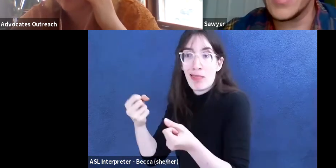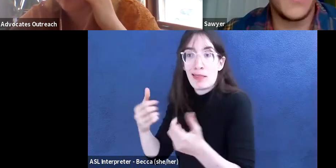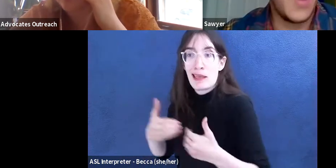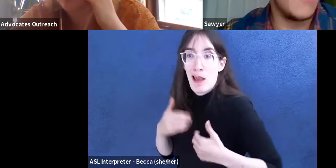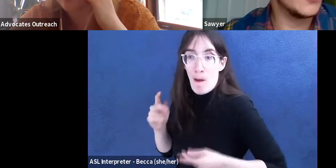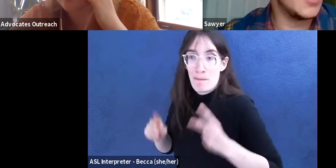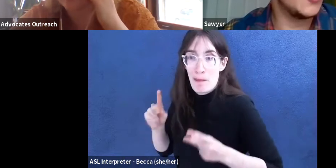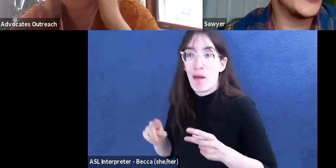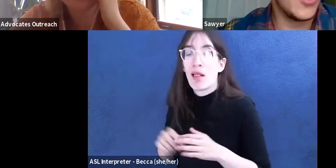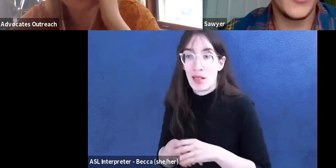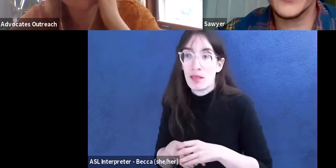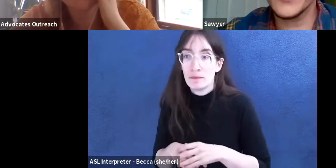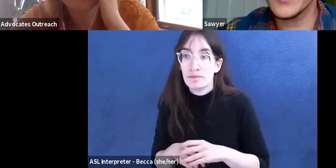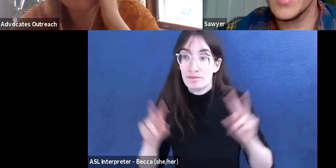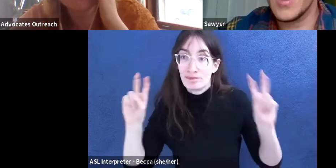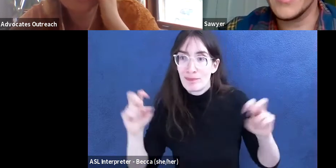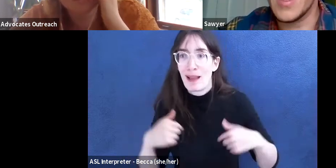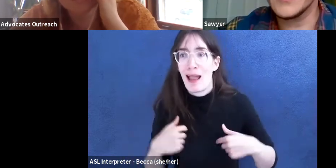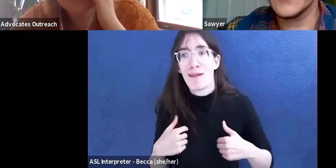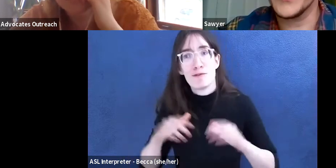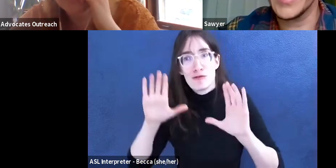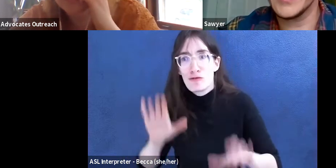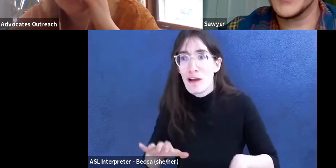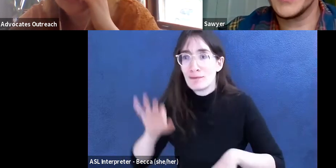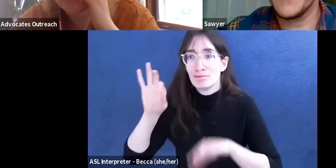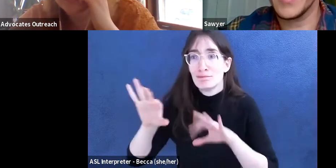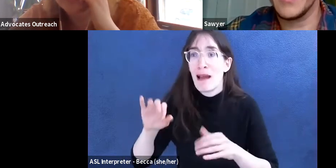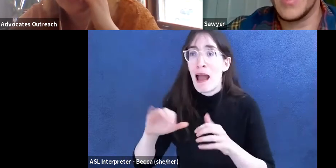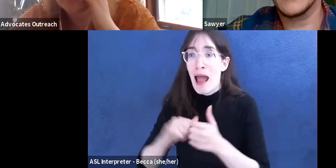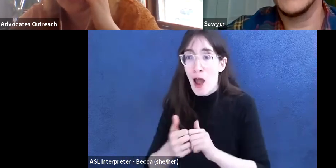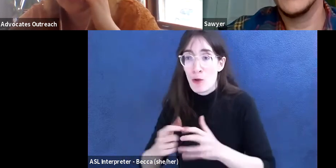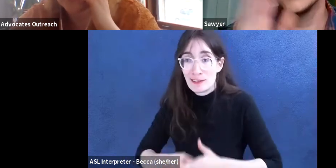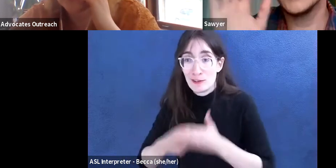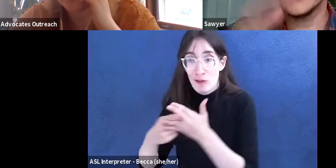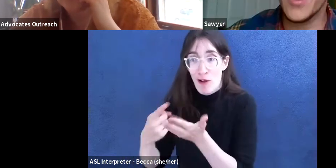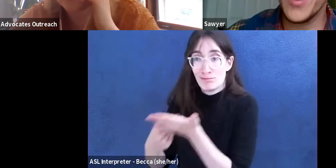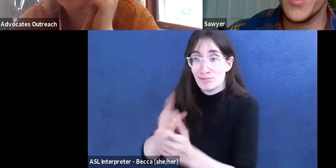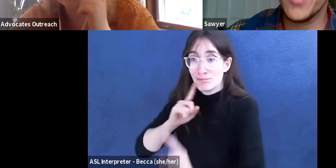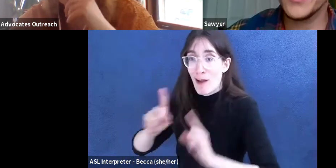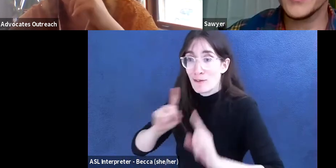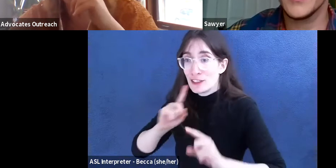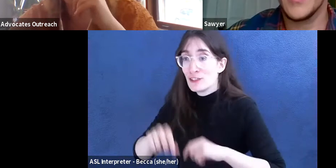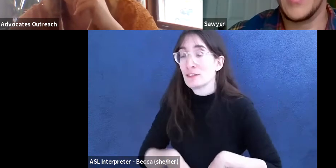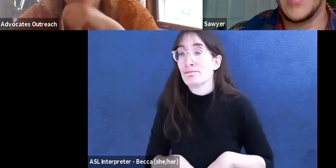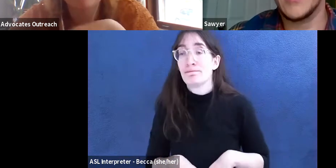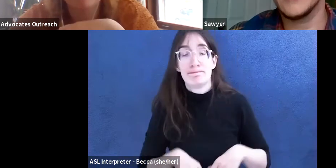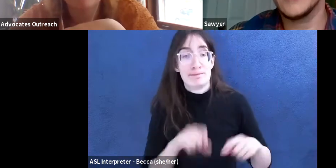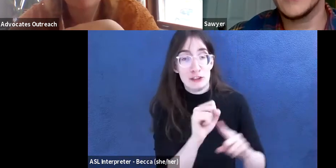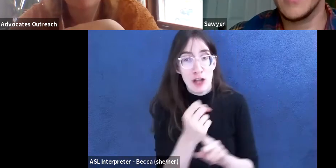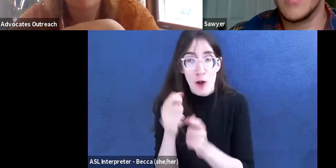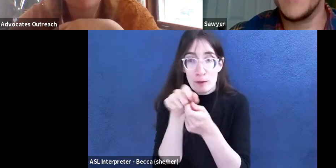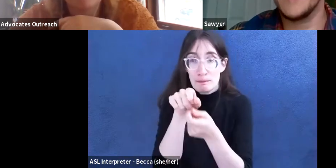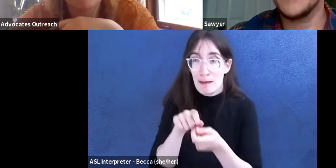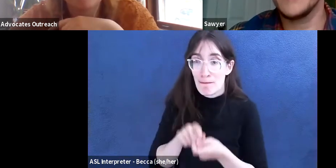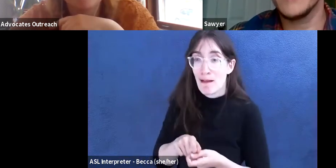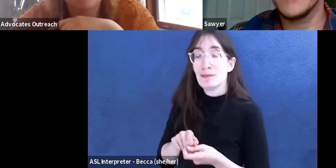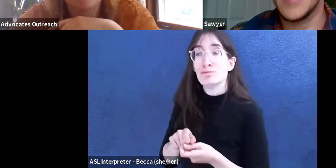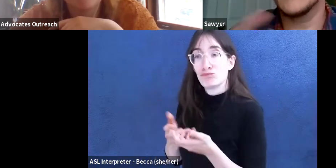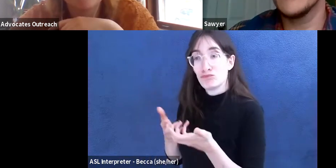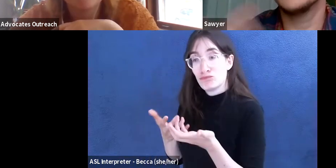be drawn to whatever you're drawn to, and there aren't like rules. If that's a value that you have, it